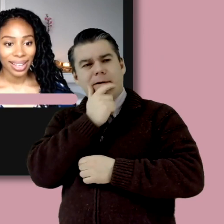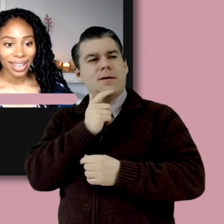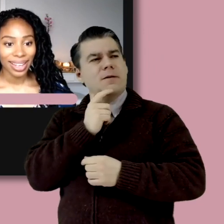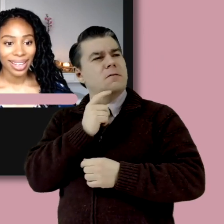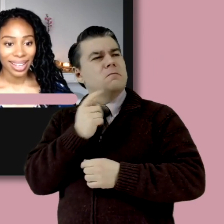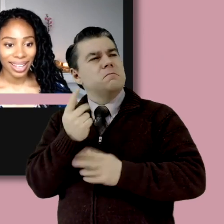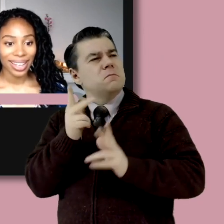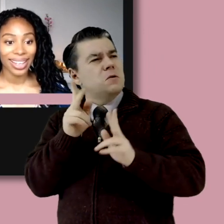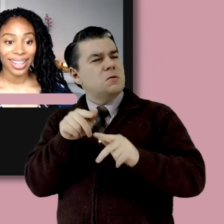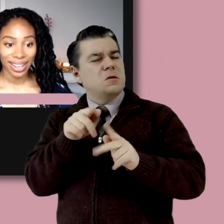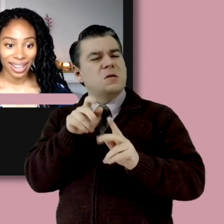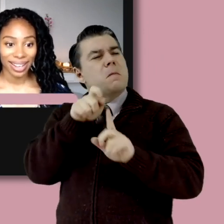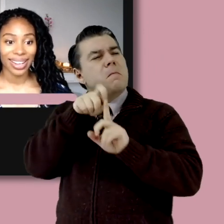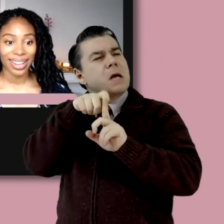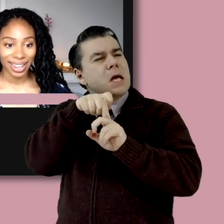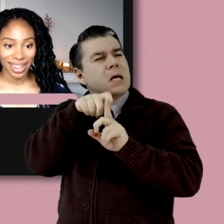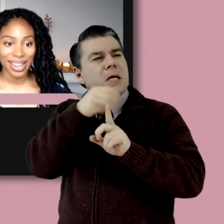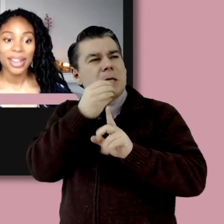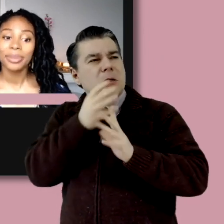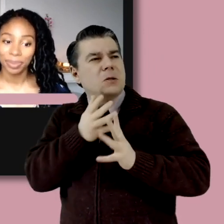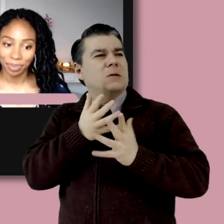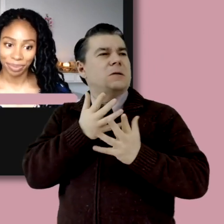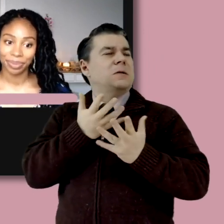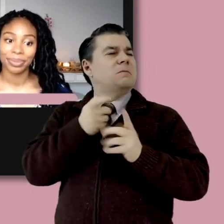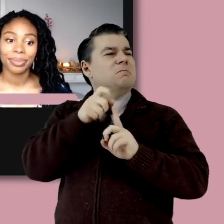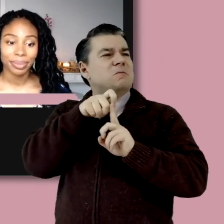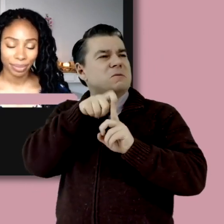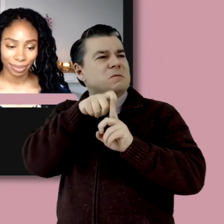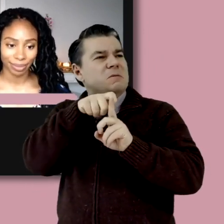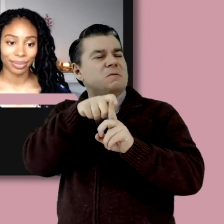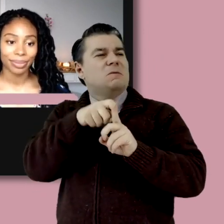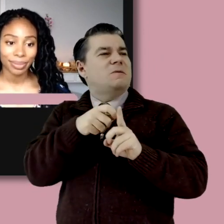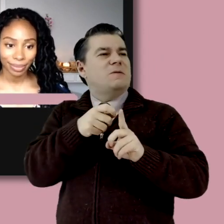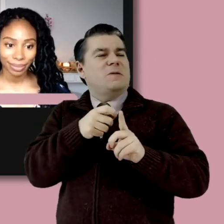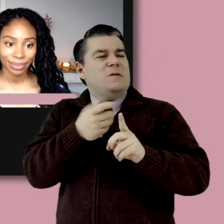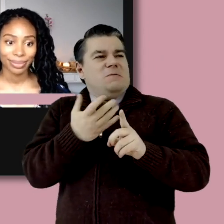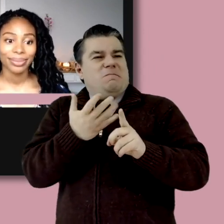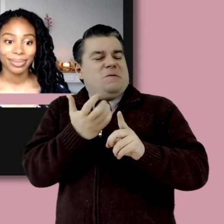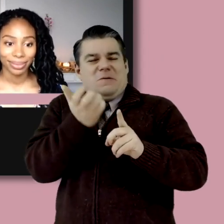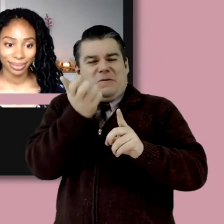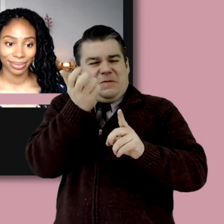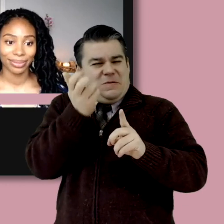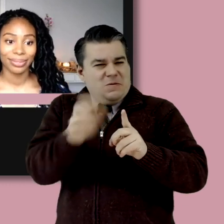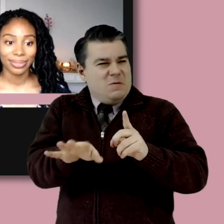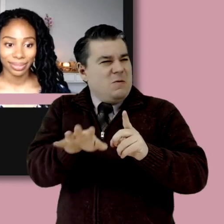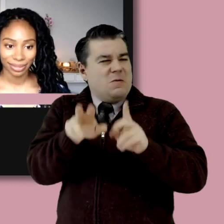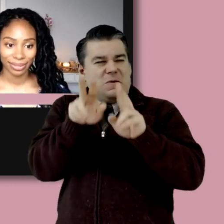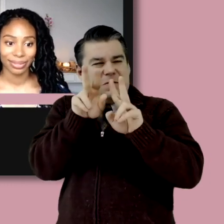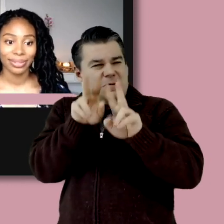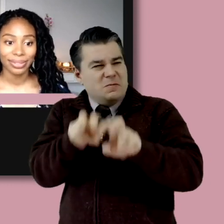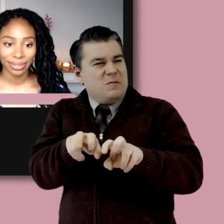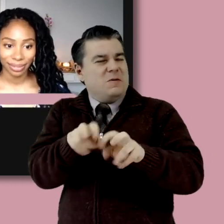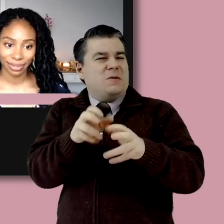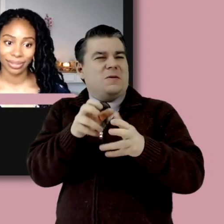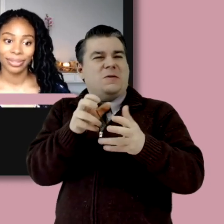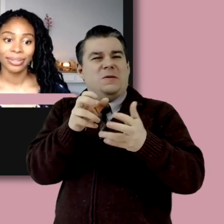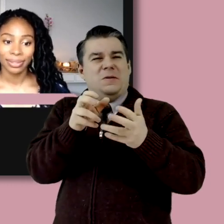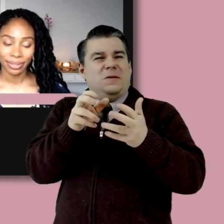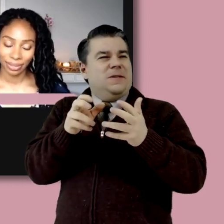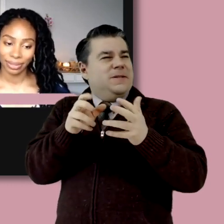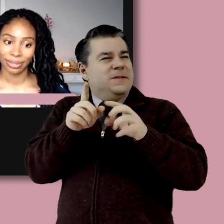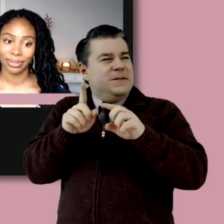about if a person is a picky eater? What if they have a picky eater and they just don't even want to explore with any of